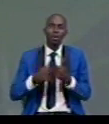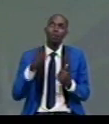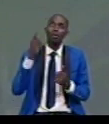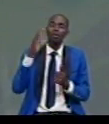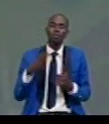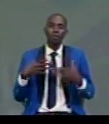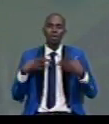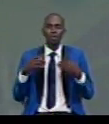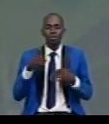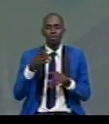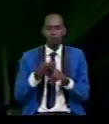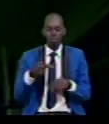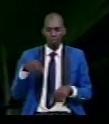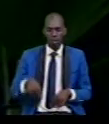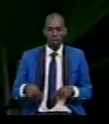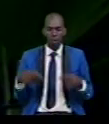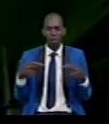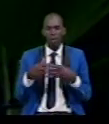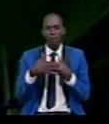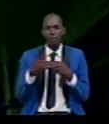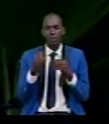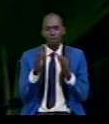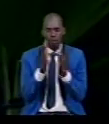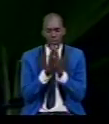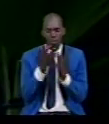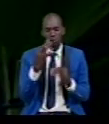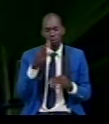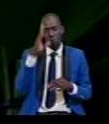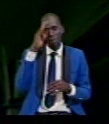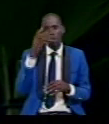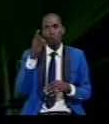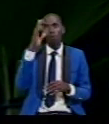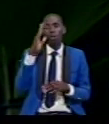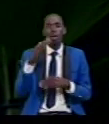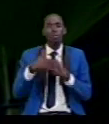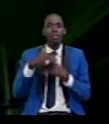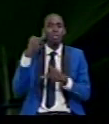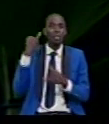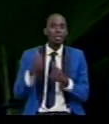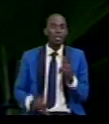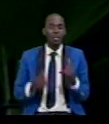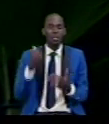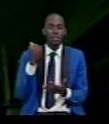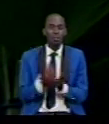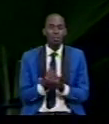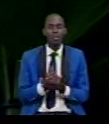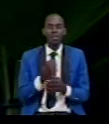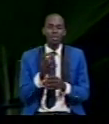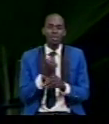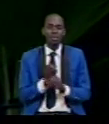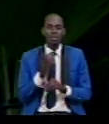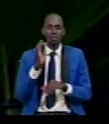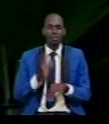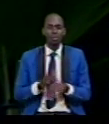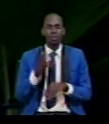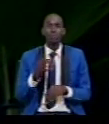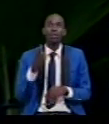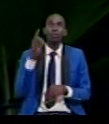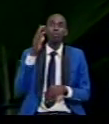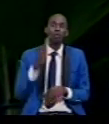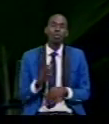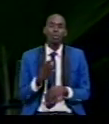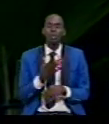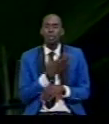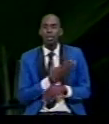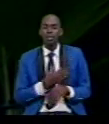said, after the prayer of the man of God, after the last amen, he received the touch of God, and is also